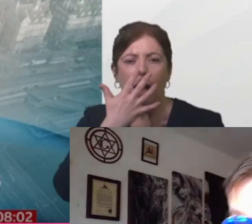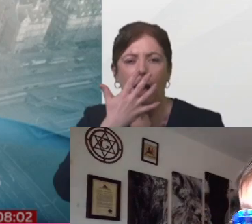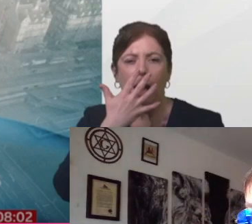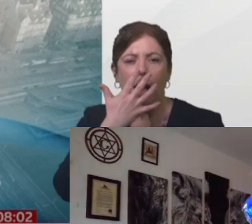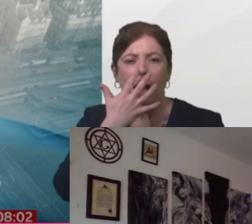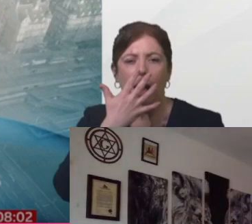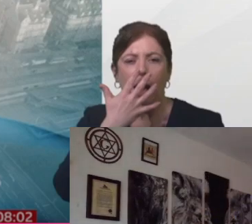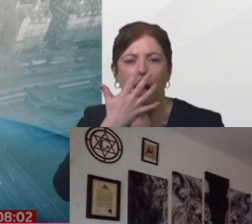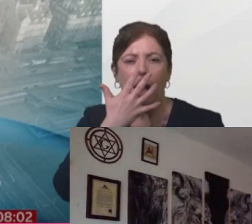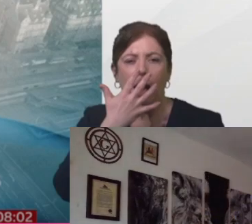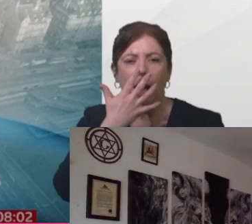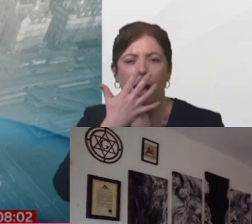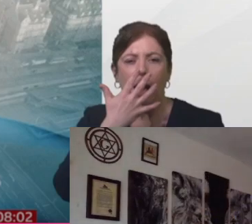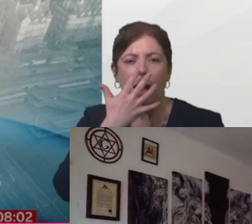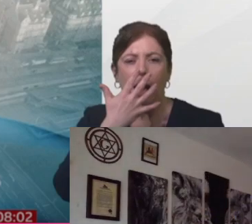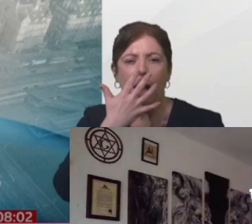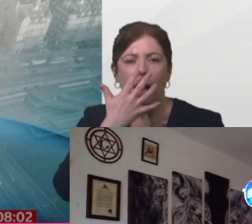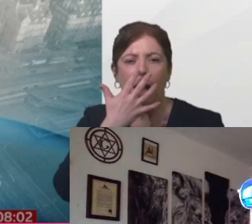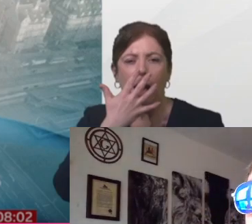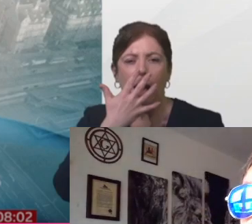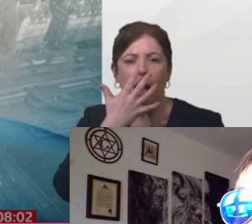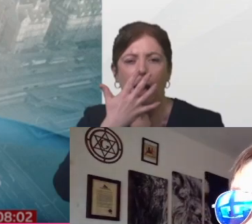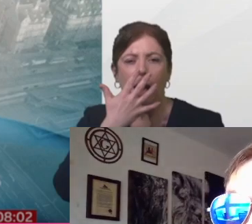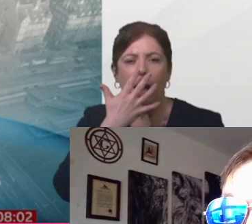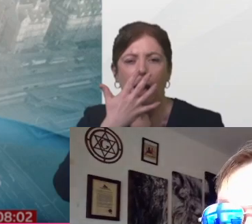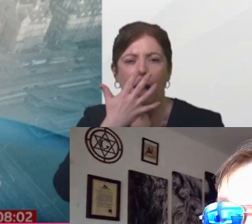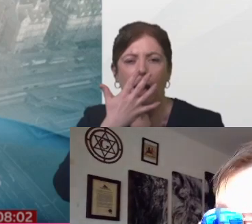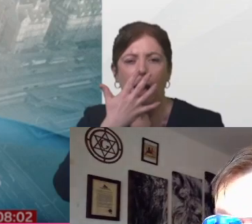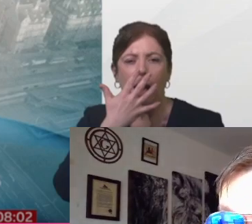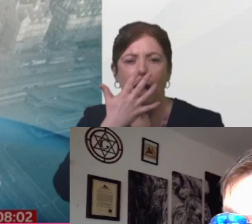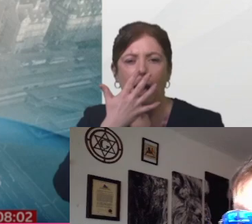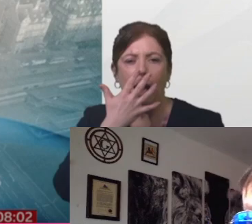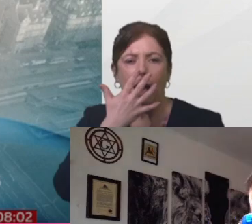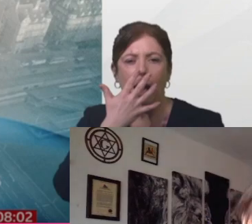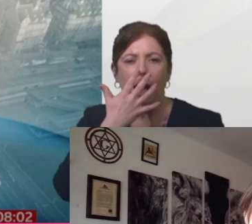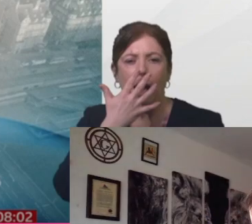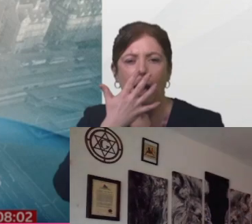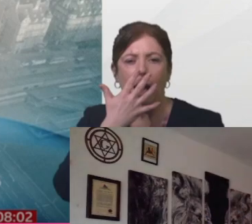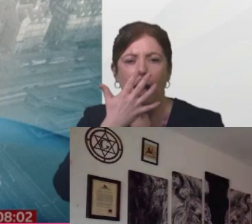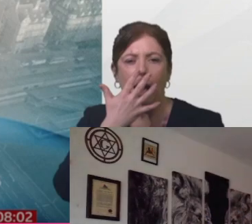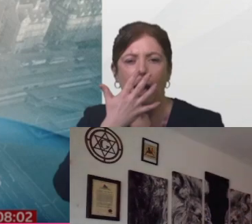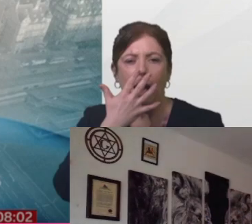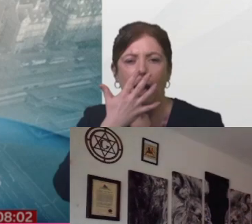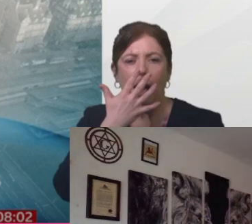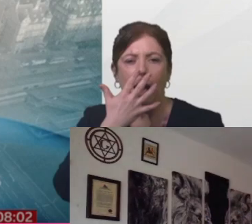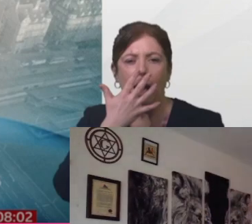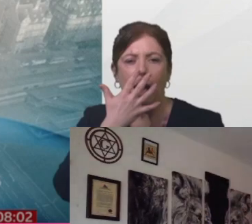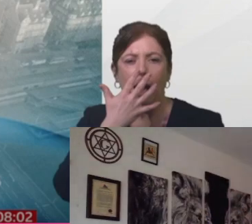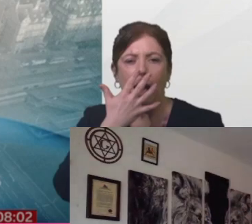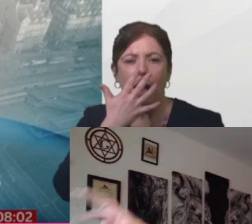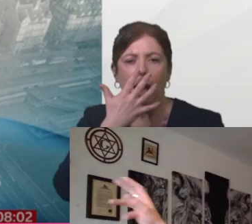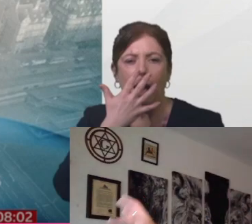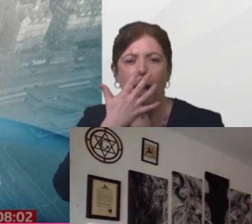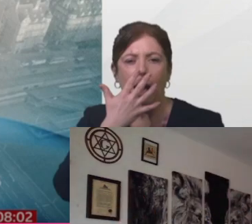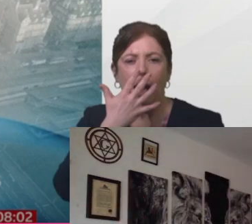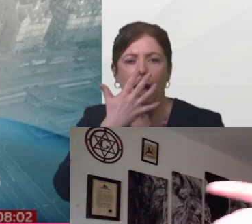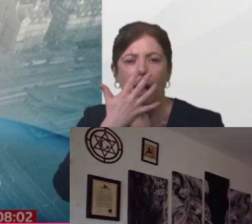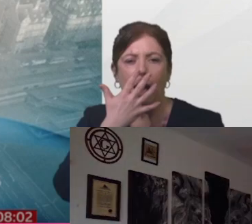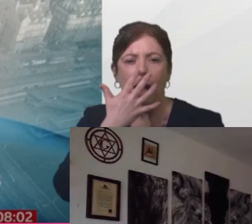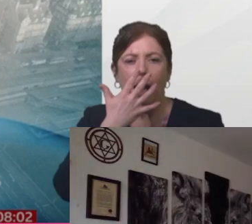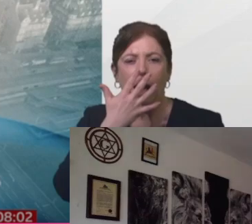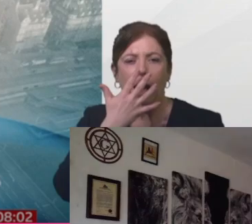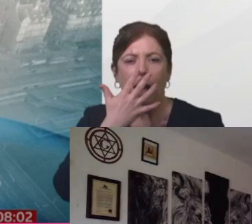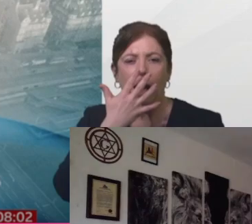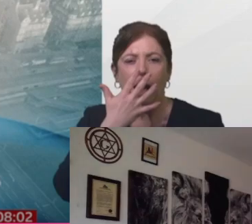Not only to say you need to believe in fairy stories. Genuine fairy stories, water into wine,